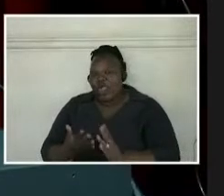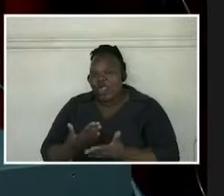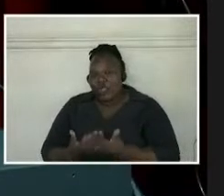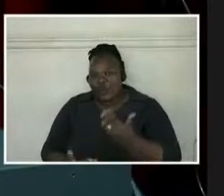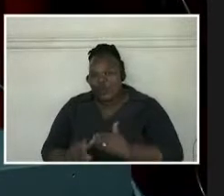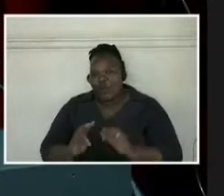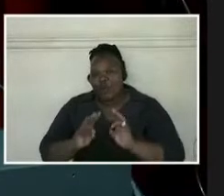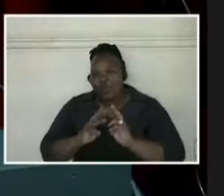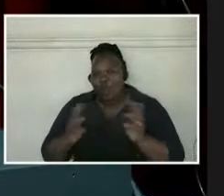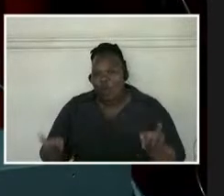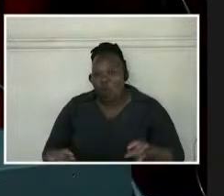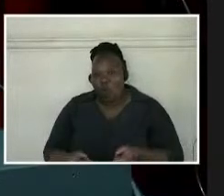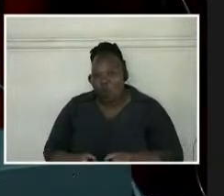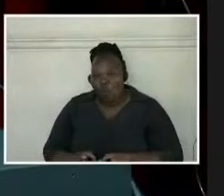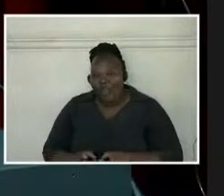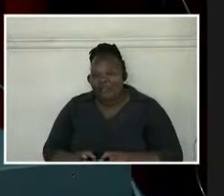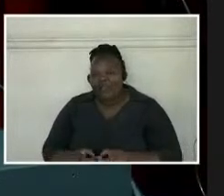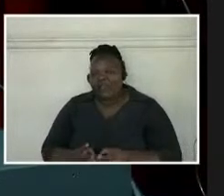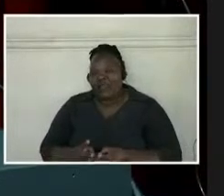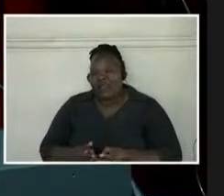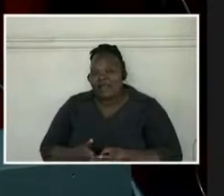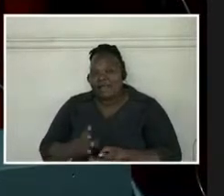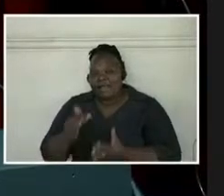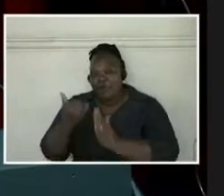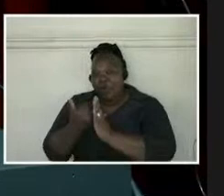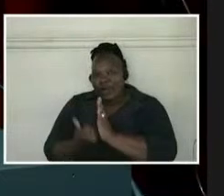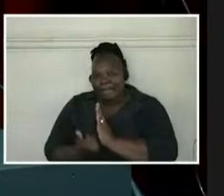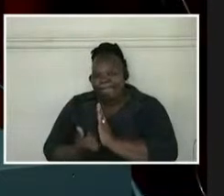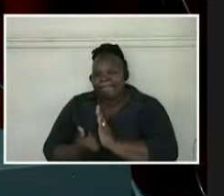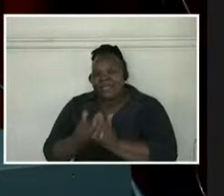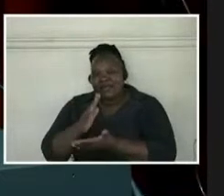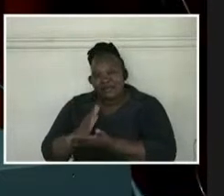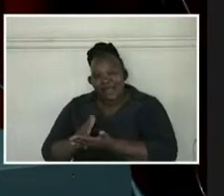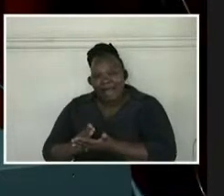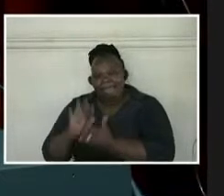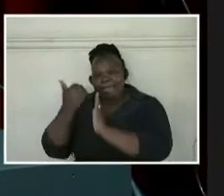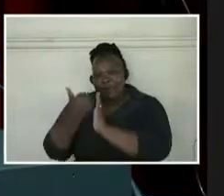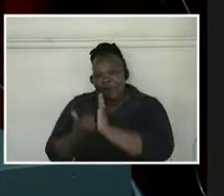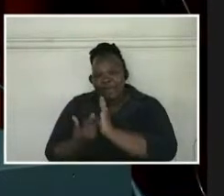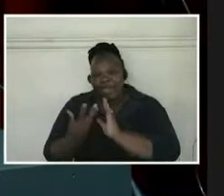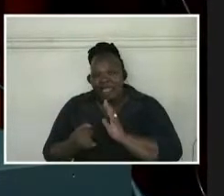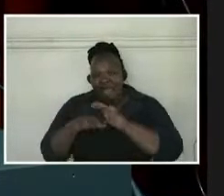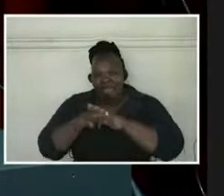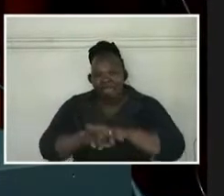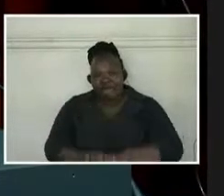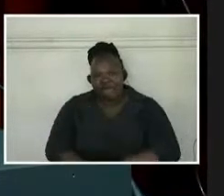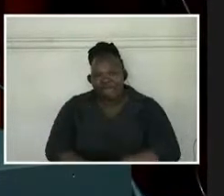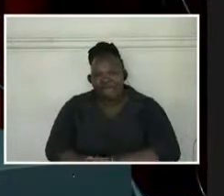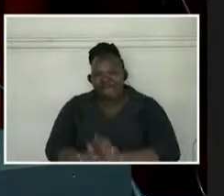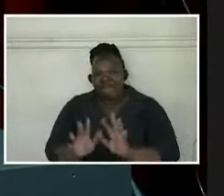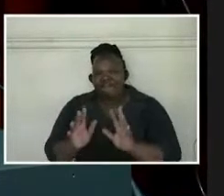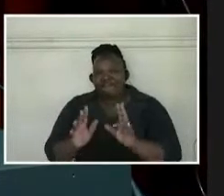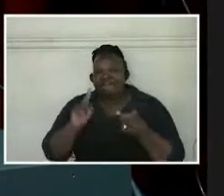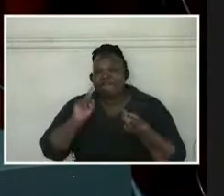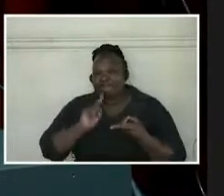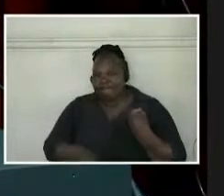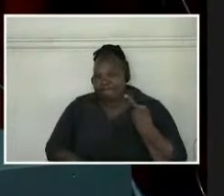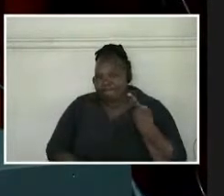work-based intervention program some of the programs that we have implemented include